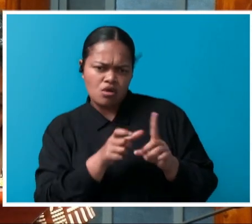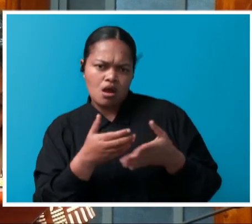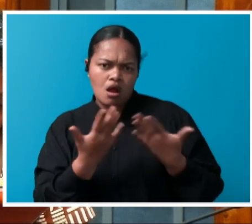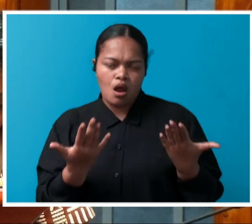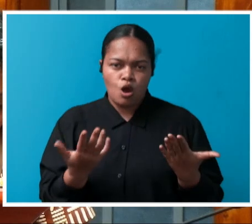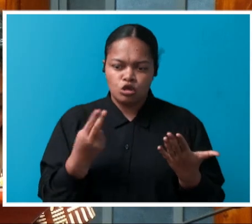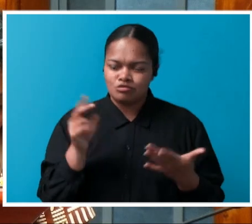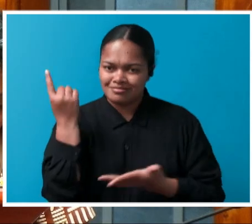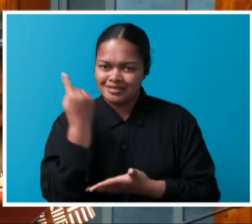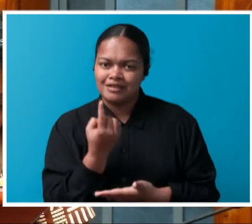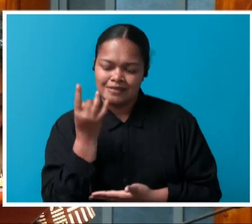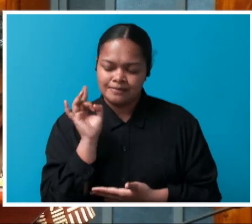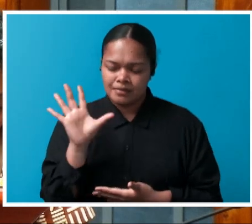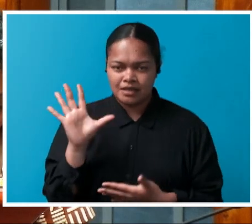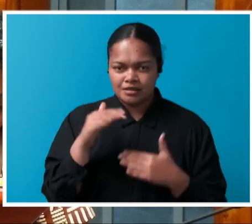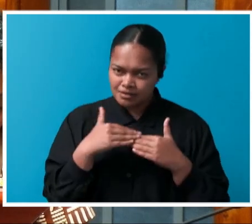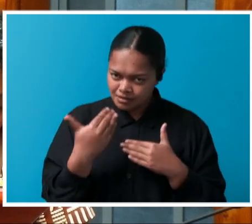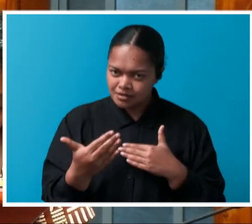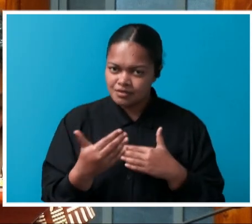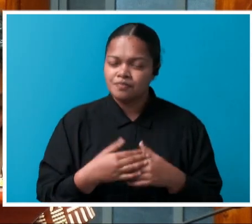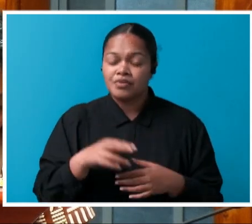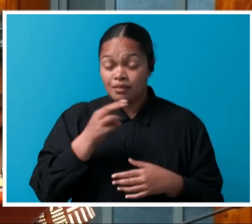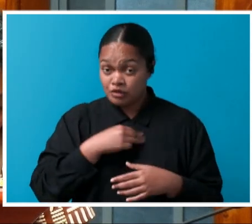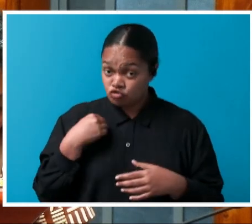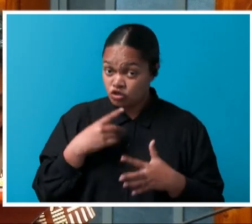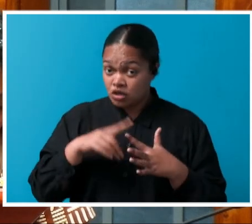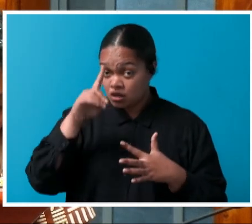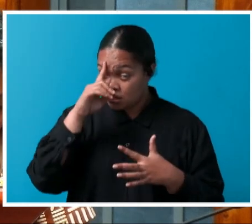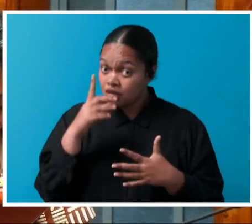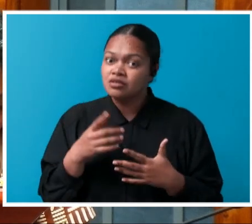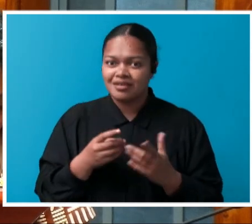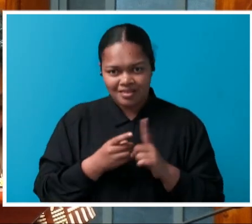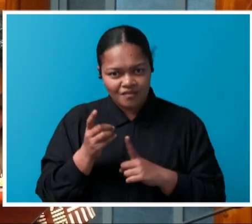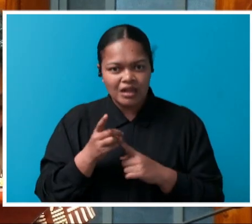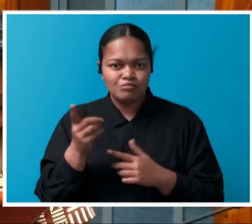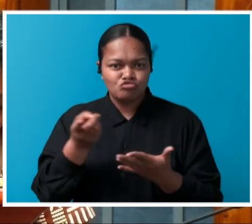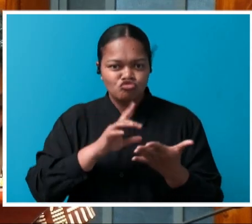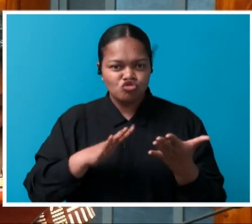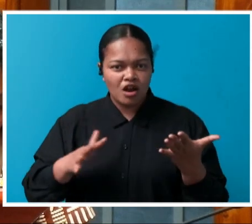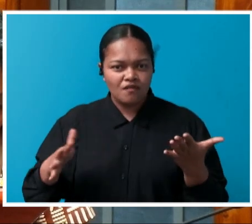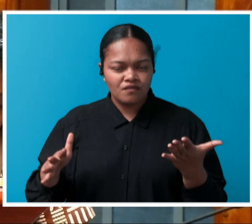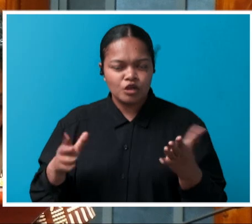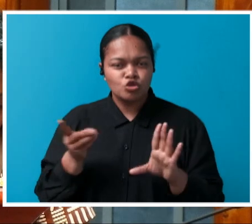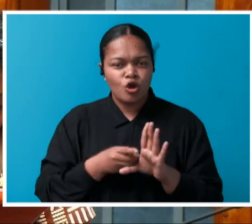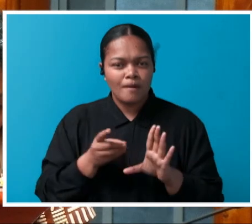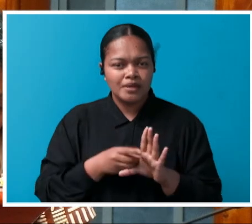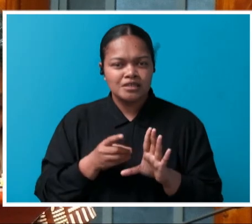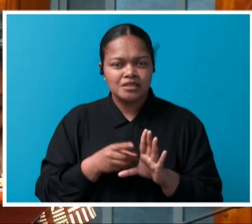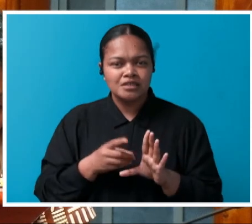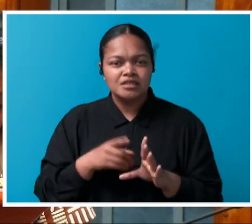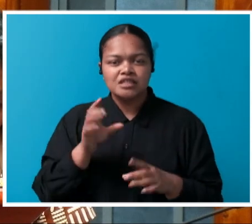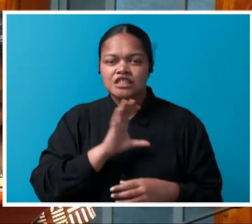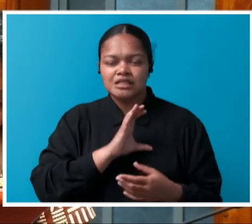literate, and so forth. Ministry of Education has developed draft curriculum documents on what is being called